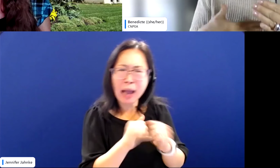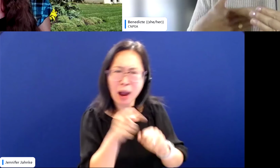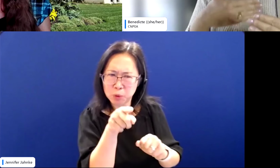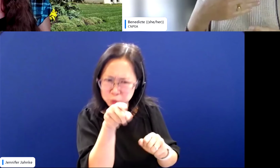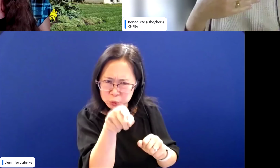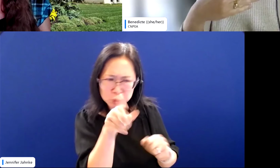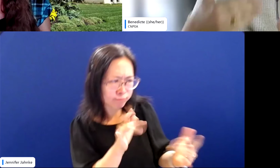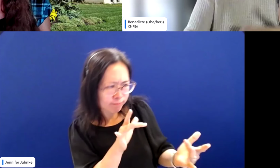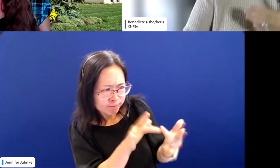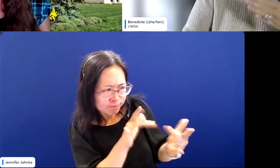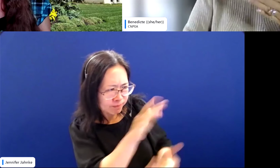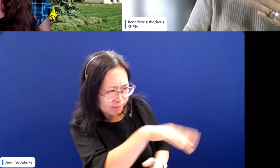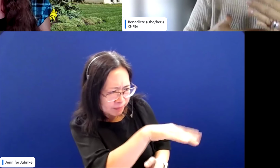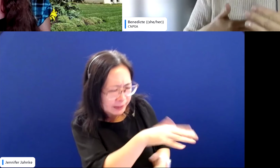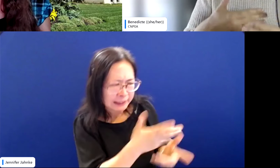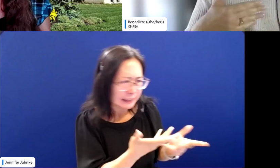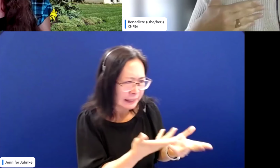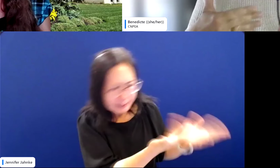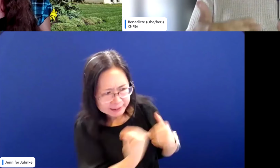social isolation and help them,